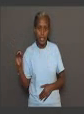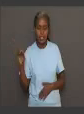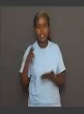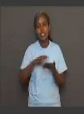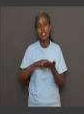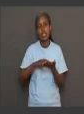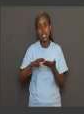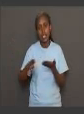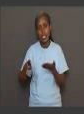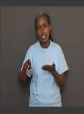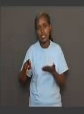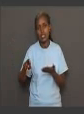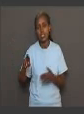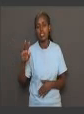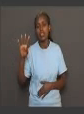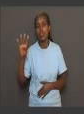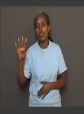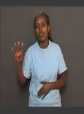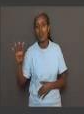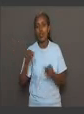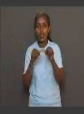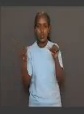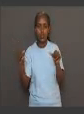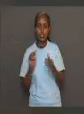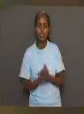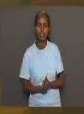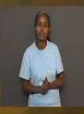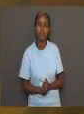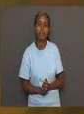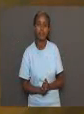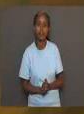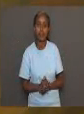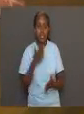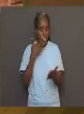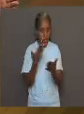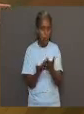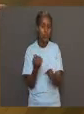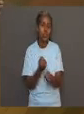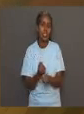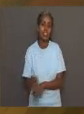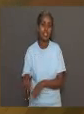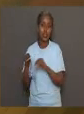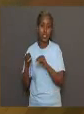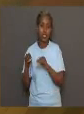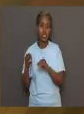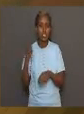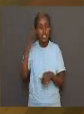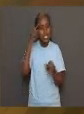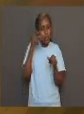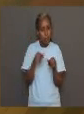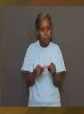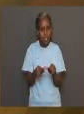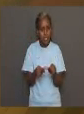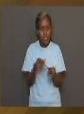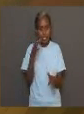the radius is 4 units. Good work, students.